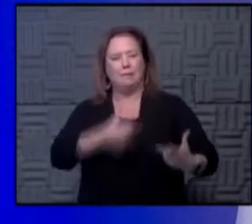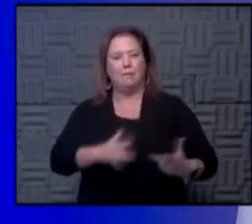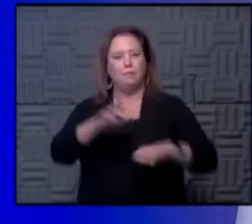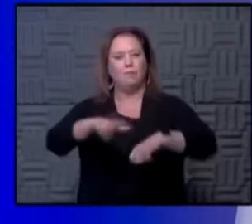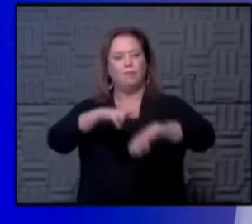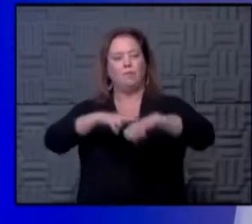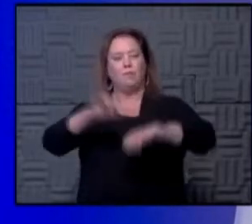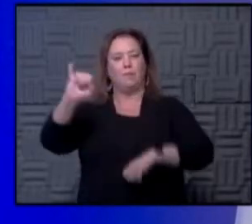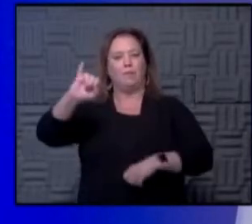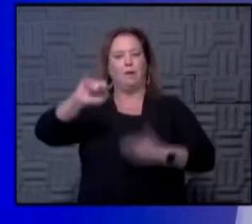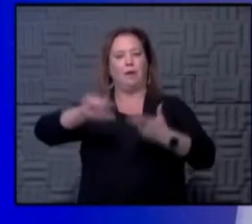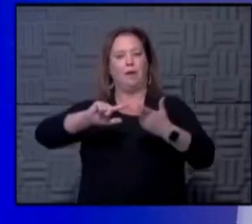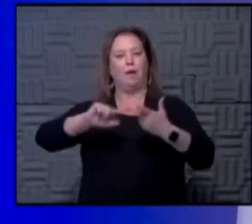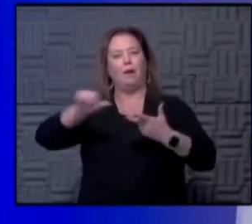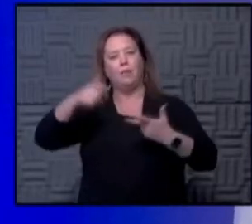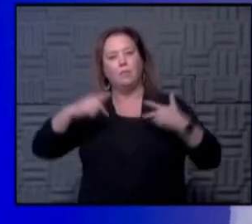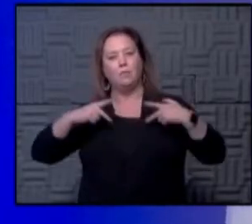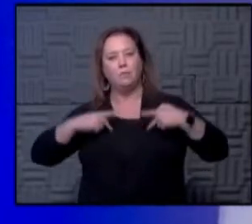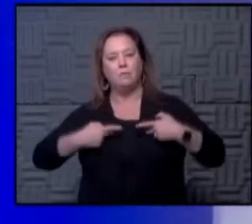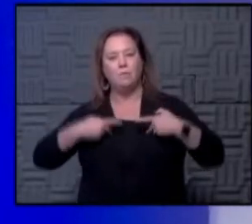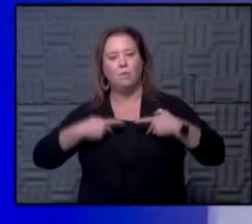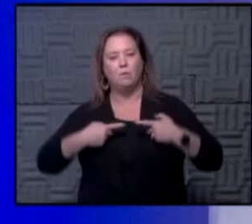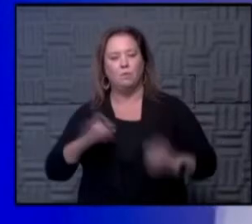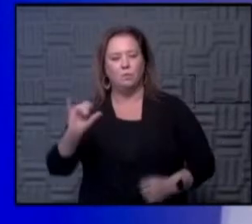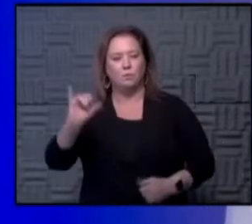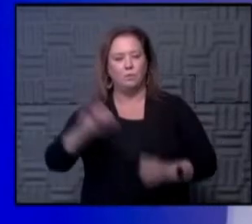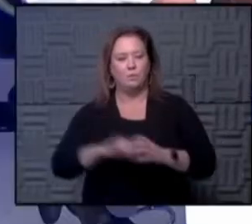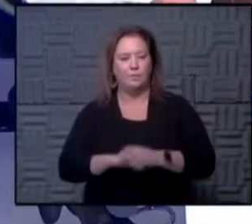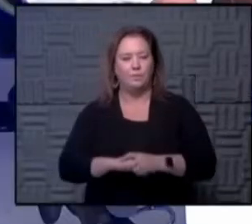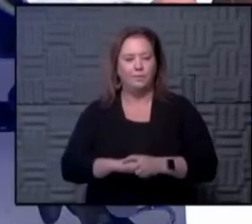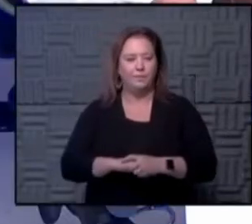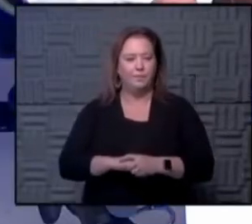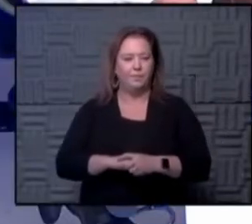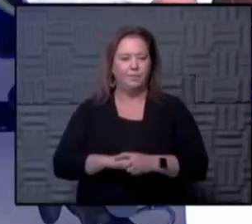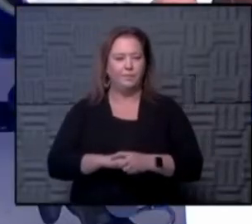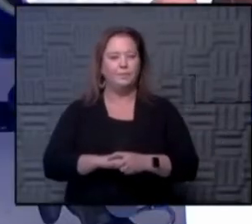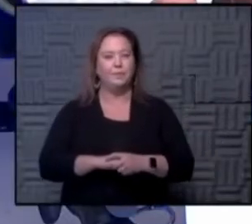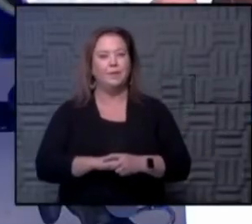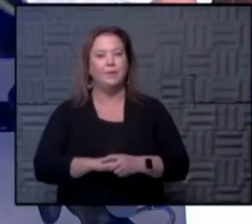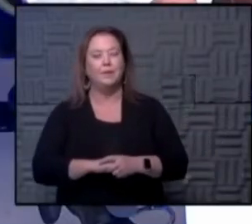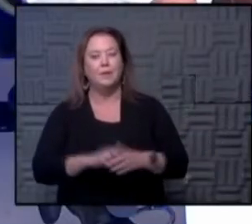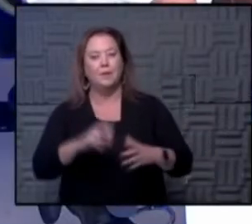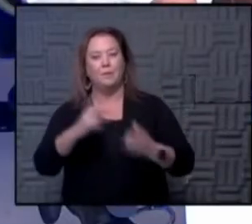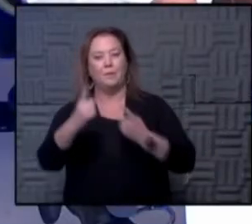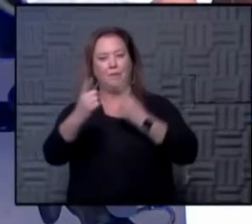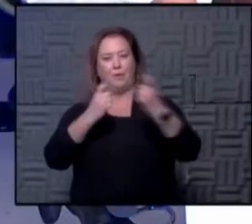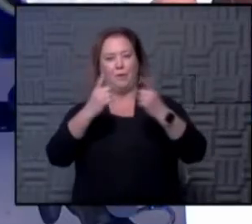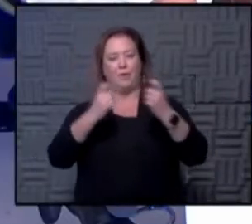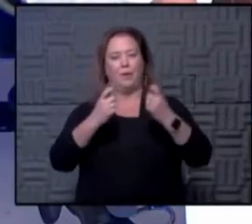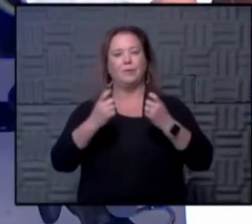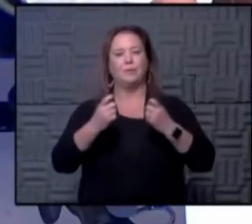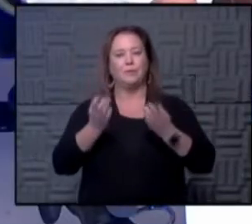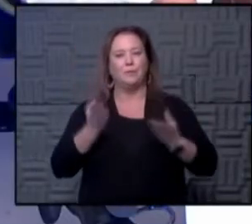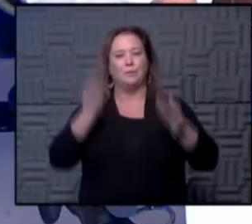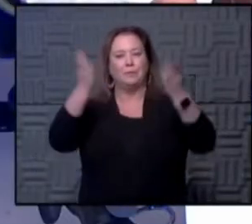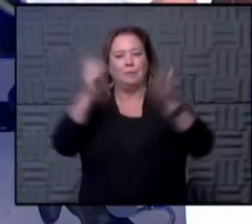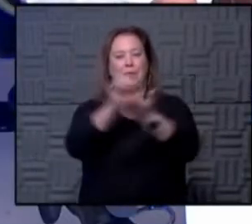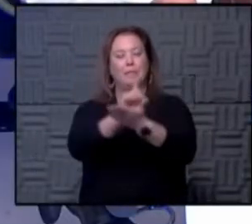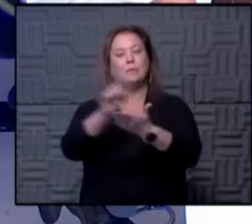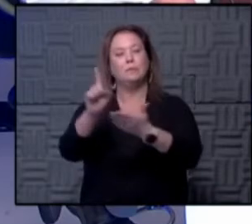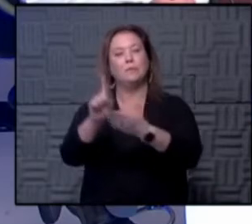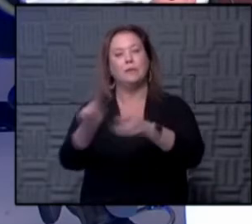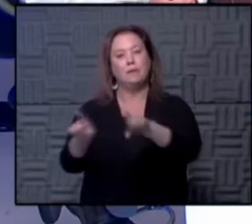infections, other types of pneumonias, things like that. We'll get to questions that you've been submitting all week